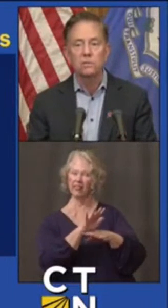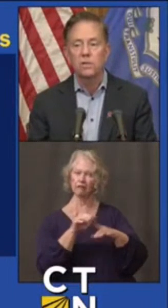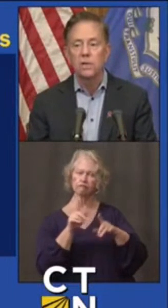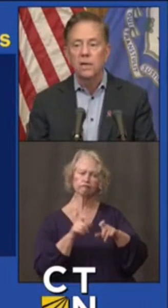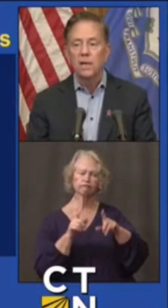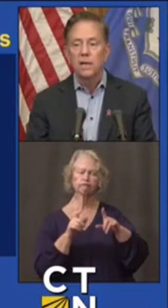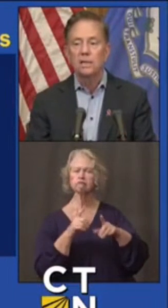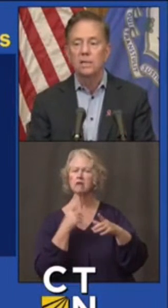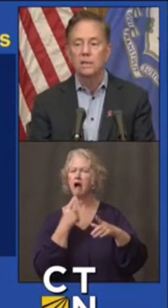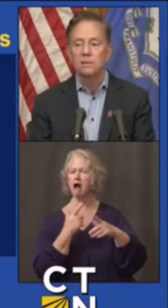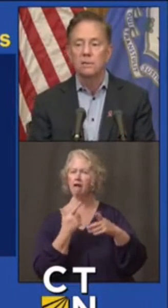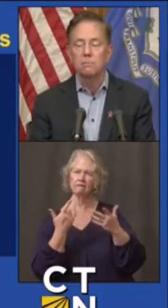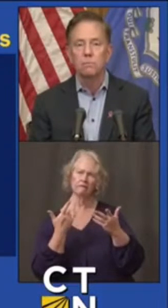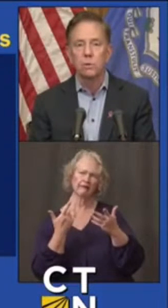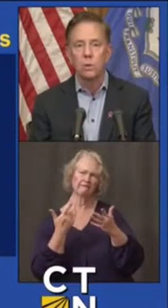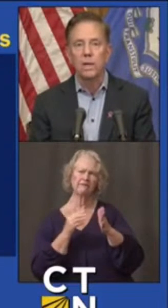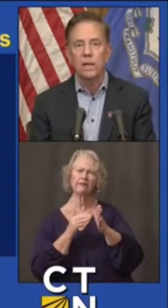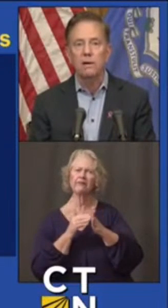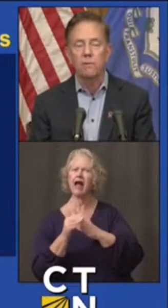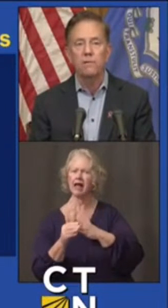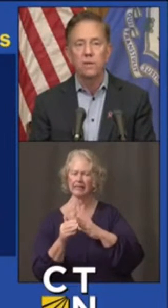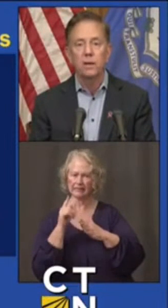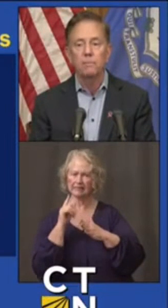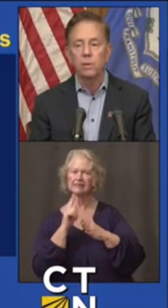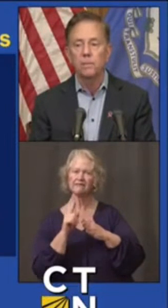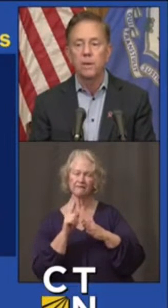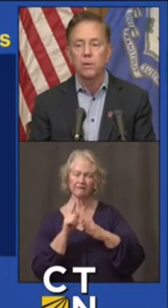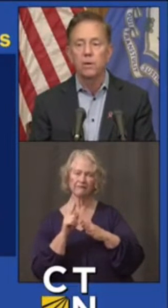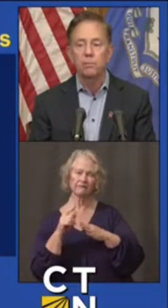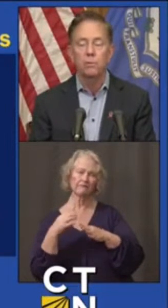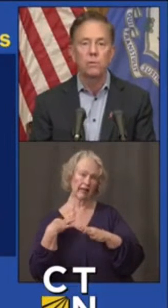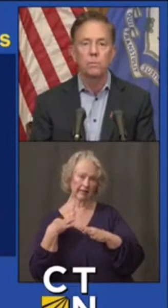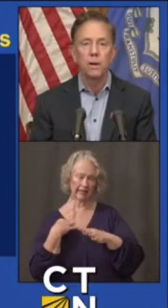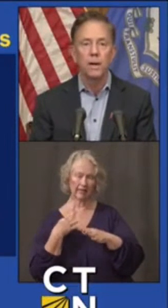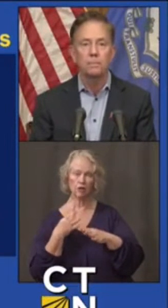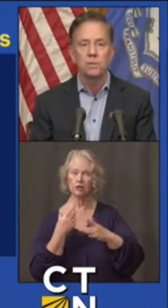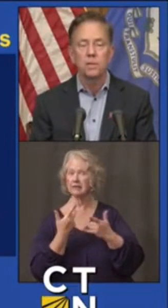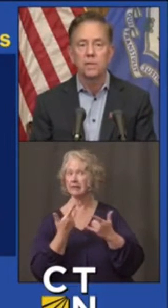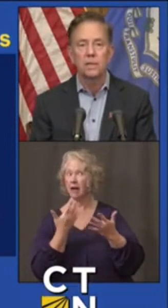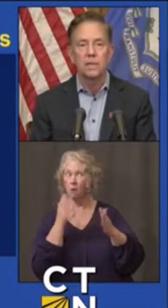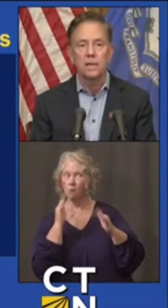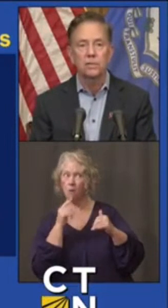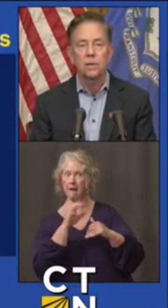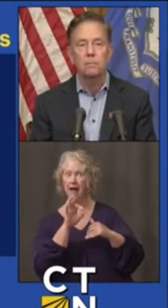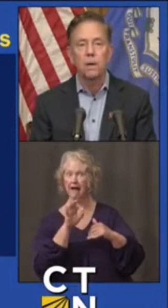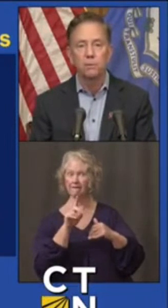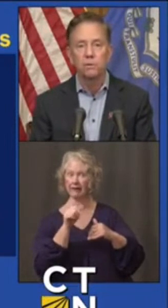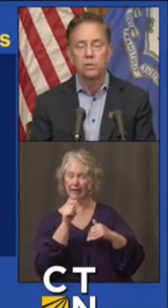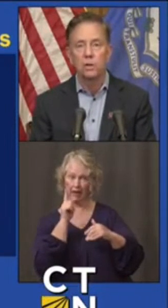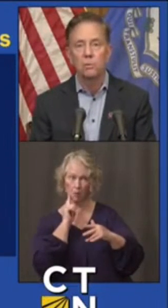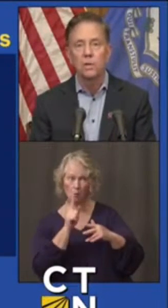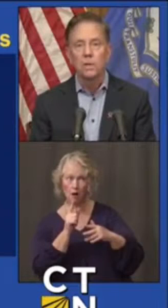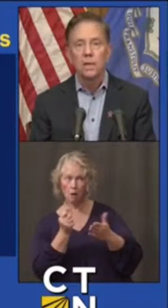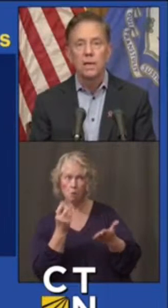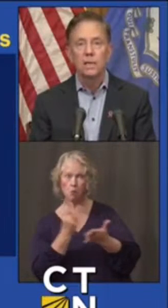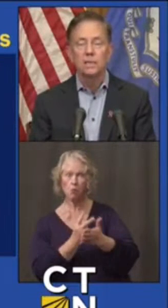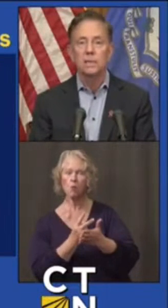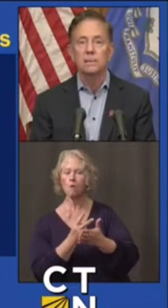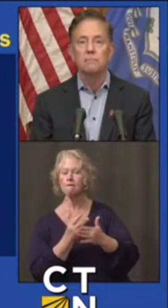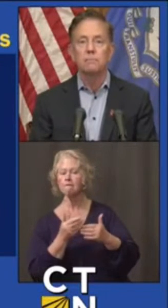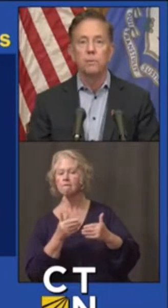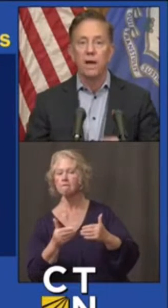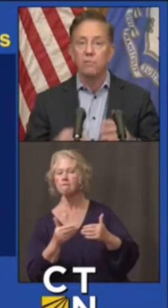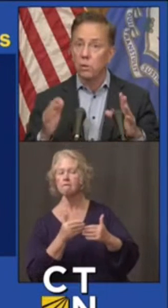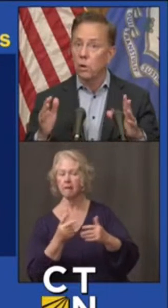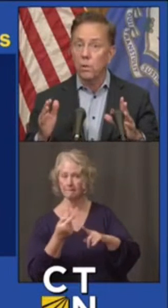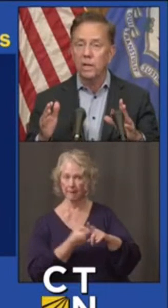volunteers. And we're looking now for FDA preliminary approval, perhaps in the next month or so. And